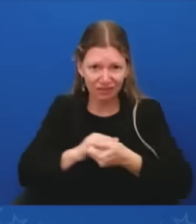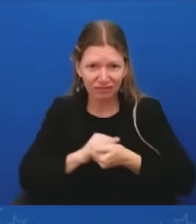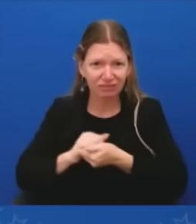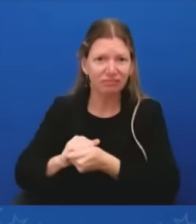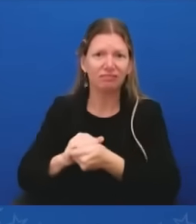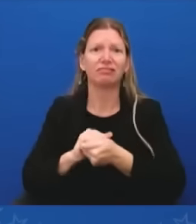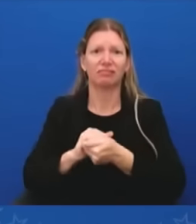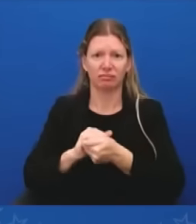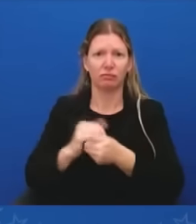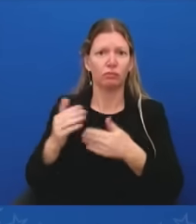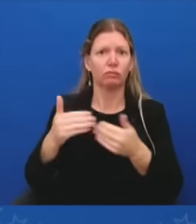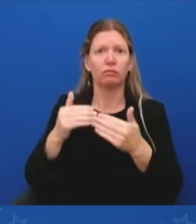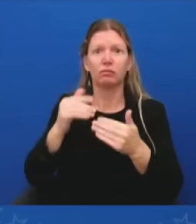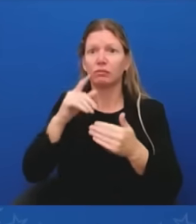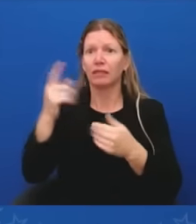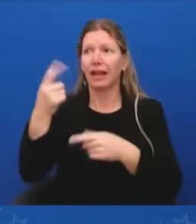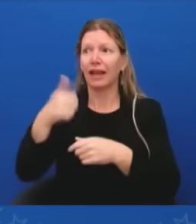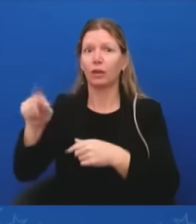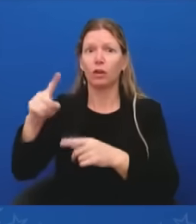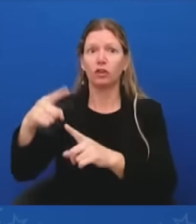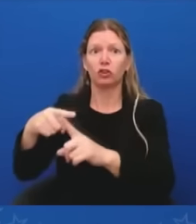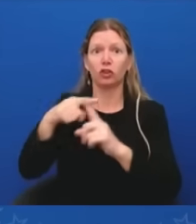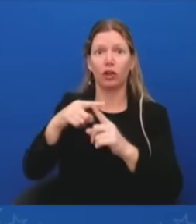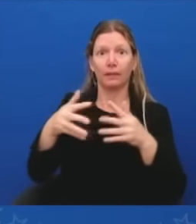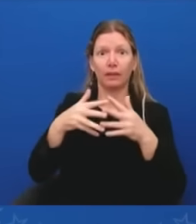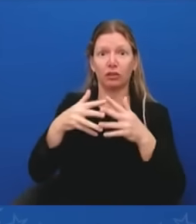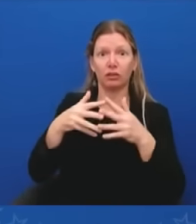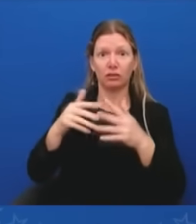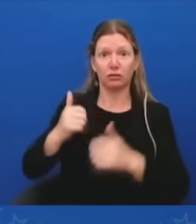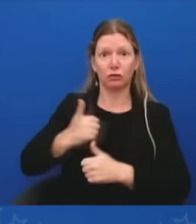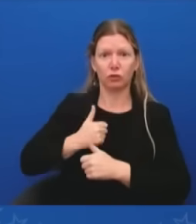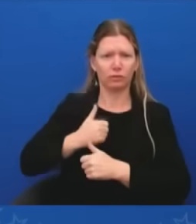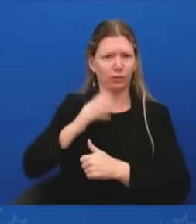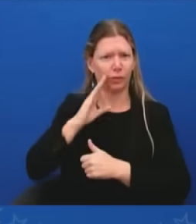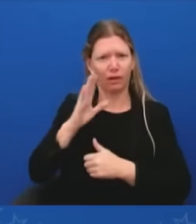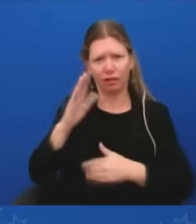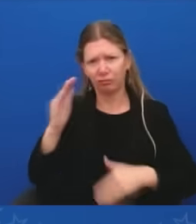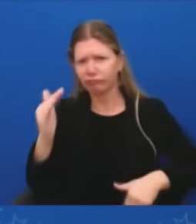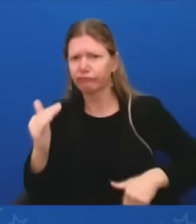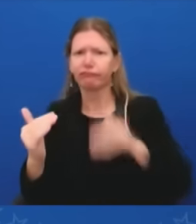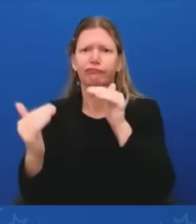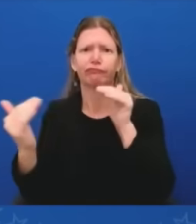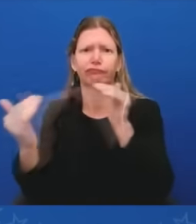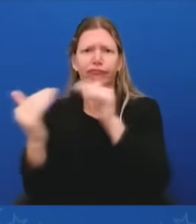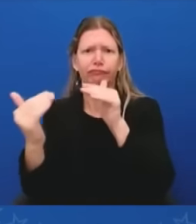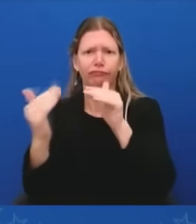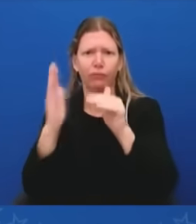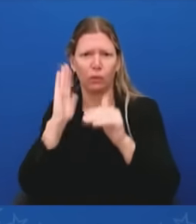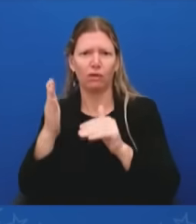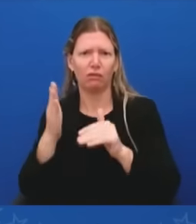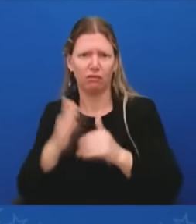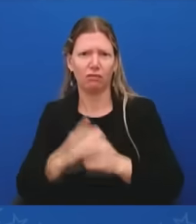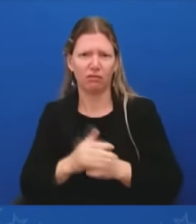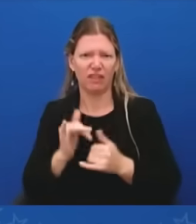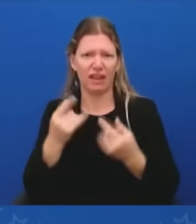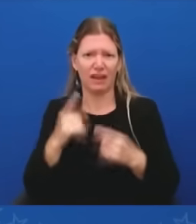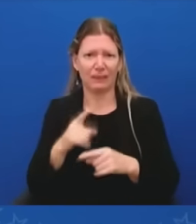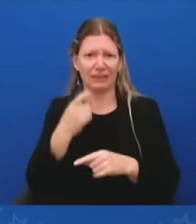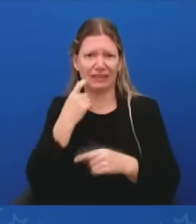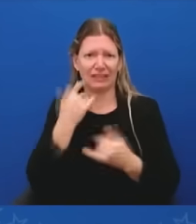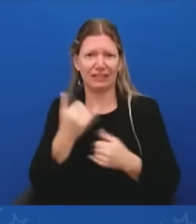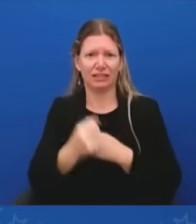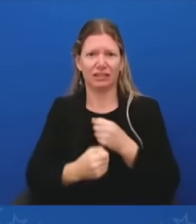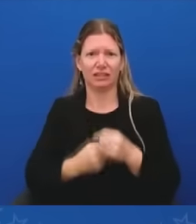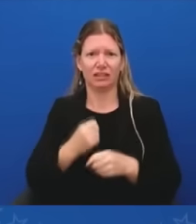members of the U.S. Army Reserve were killed in an unmanned drone attack in northeast Jordan. In response, we